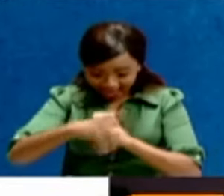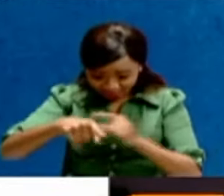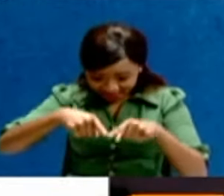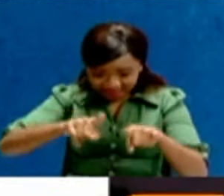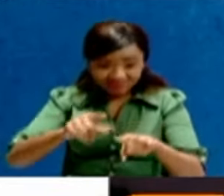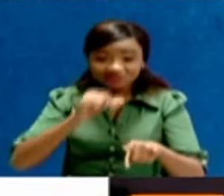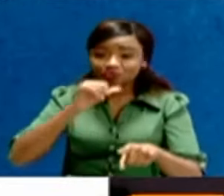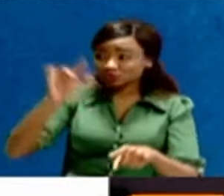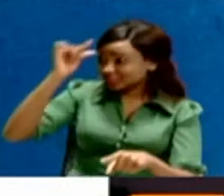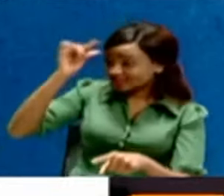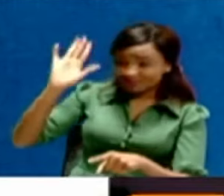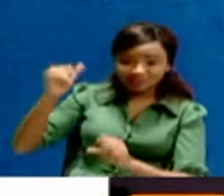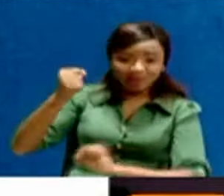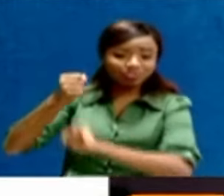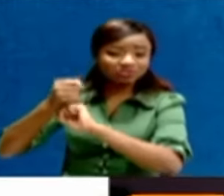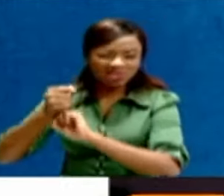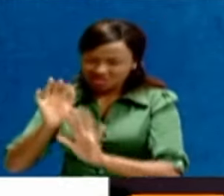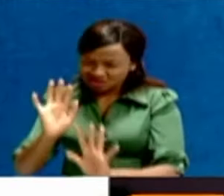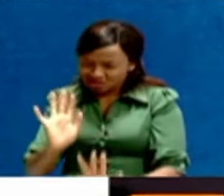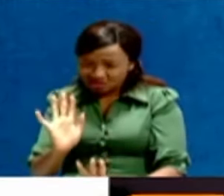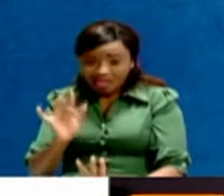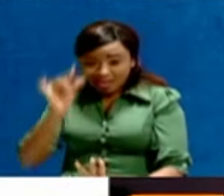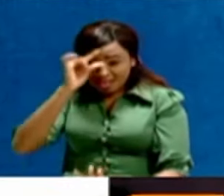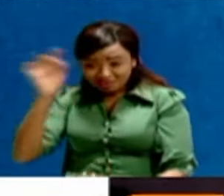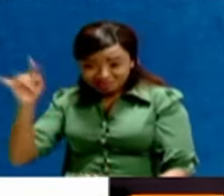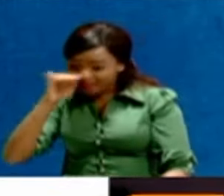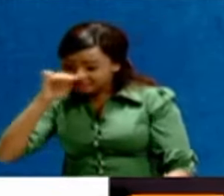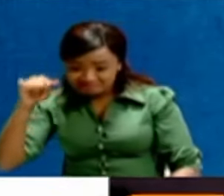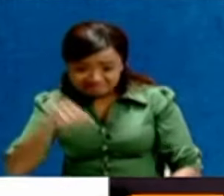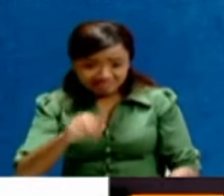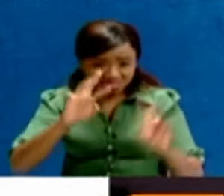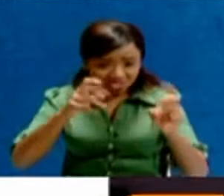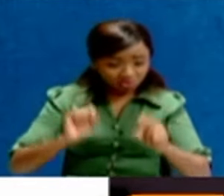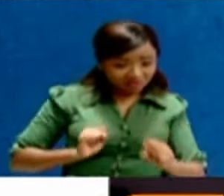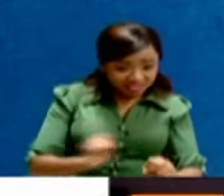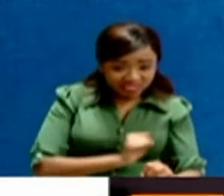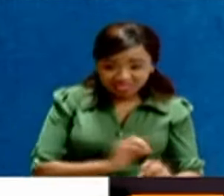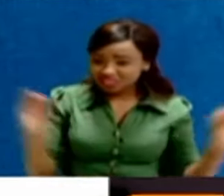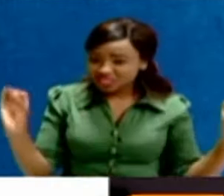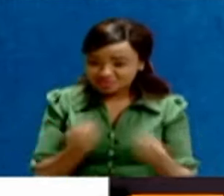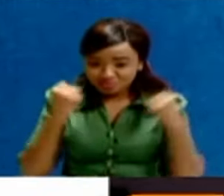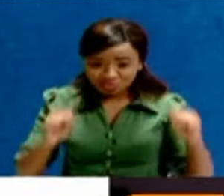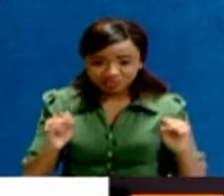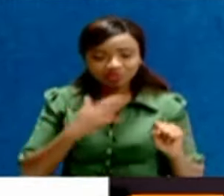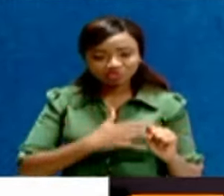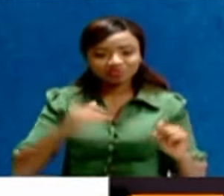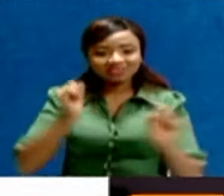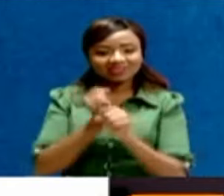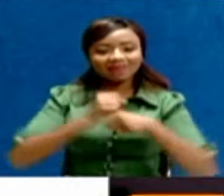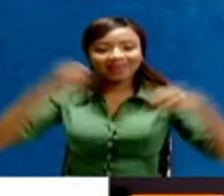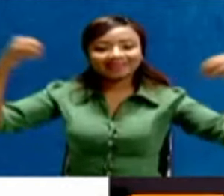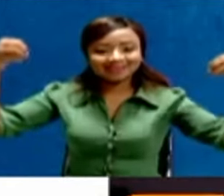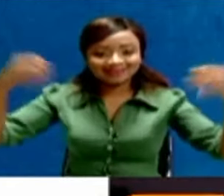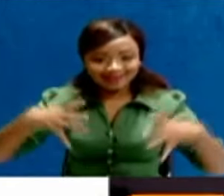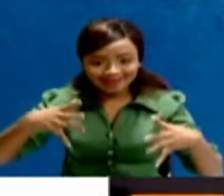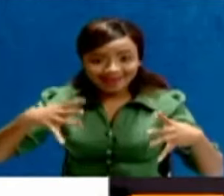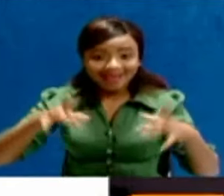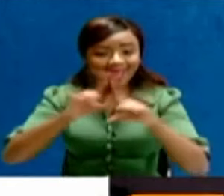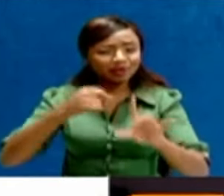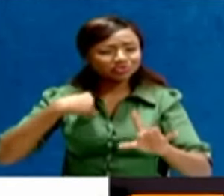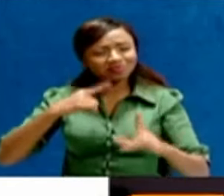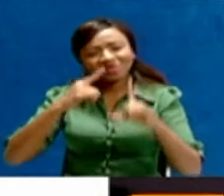A government position has got no place when it comes to the issue of the Senate. So we must clarify that. And like